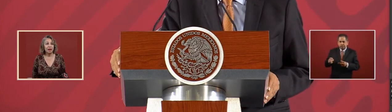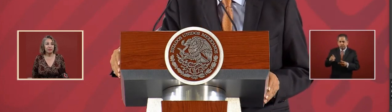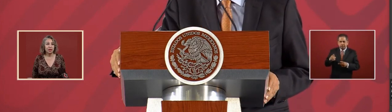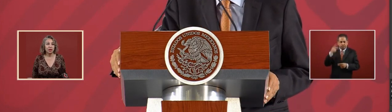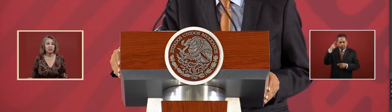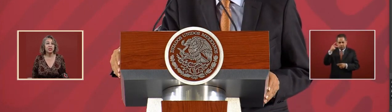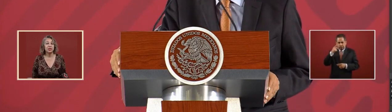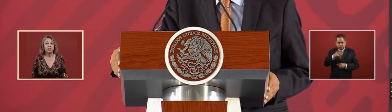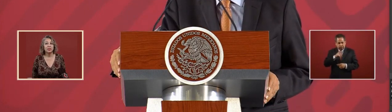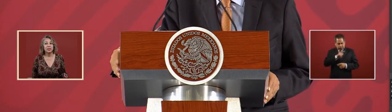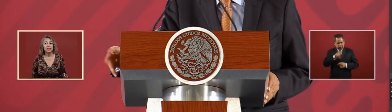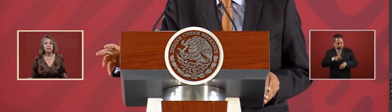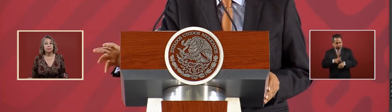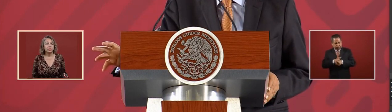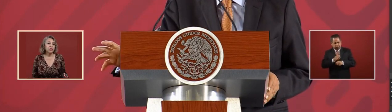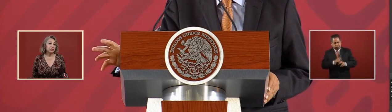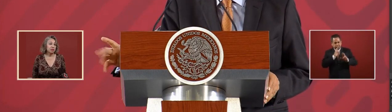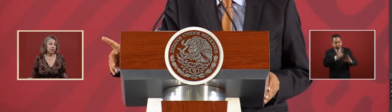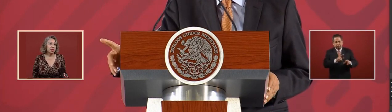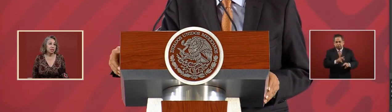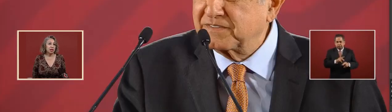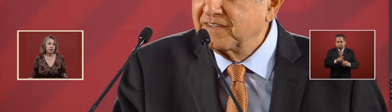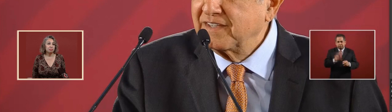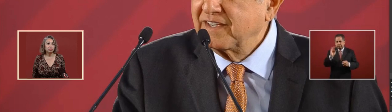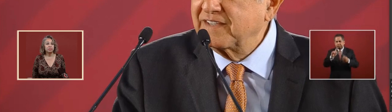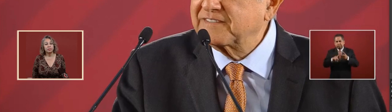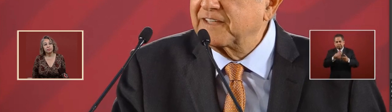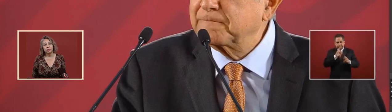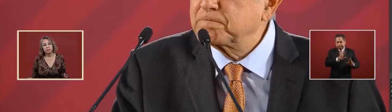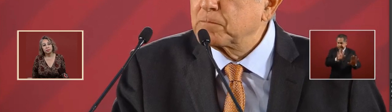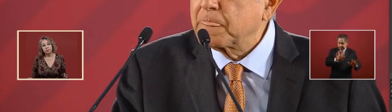We have to go to this.